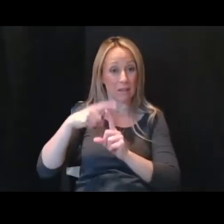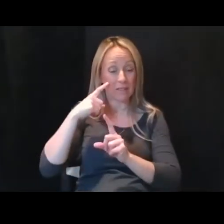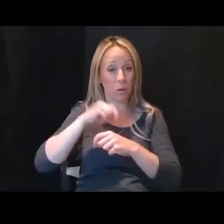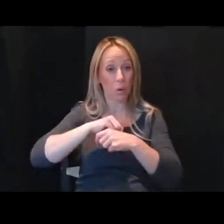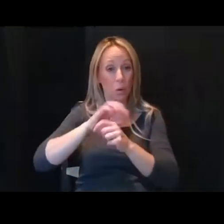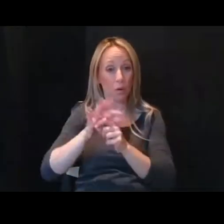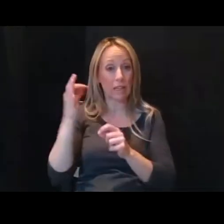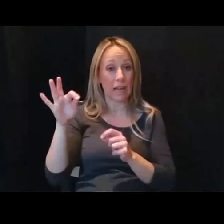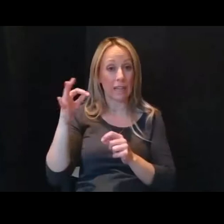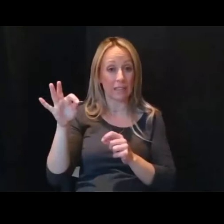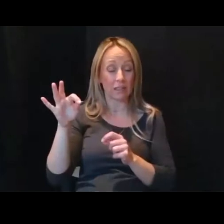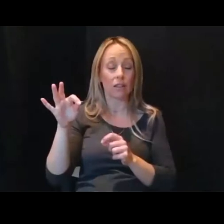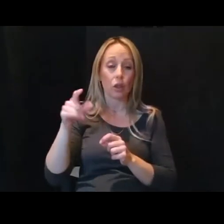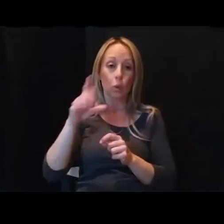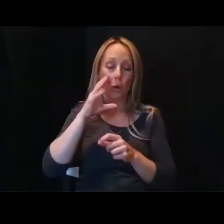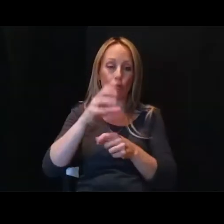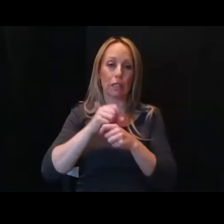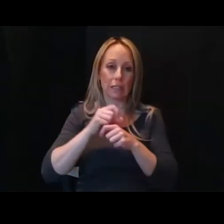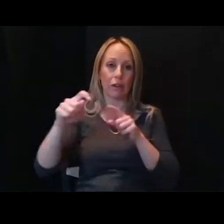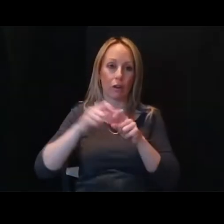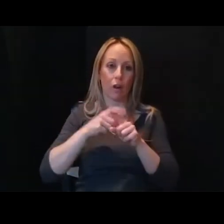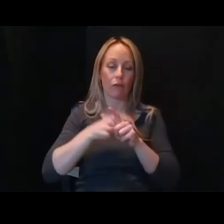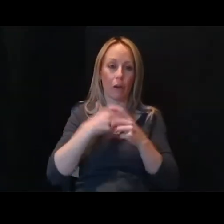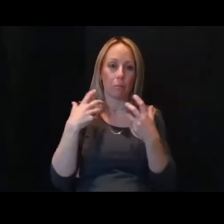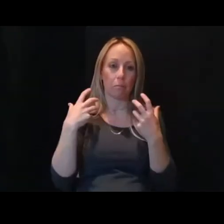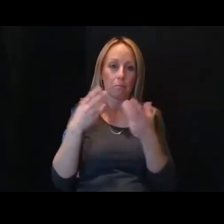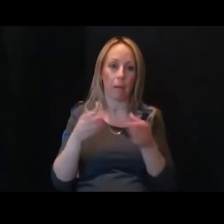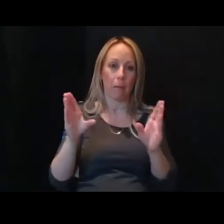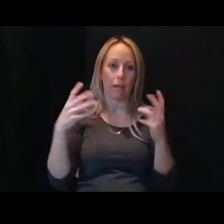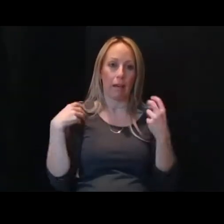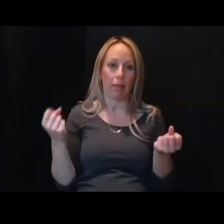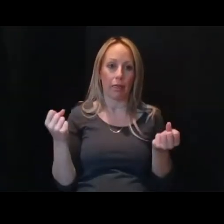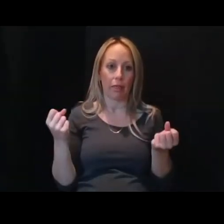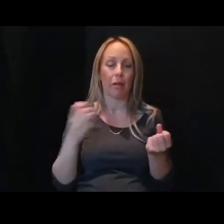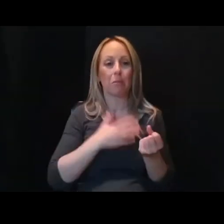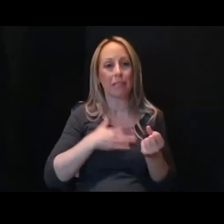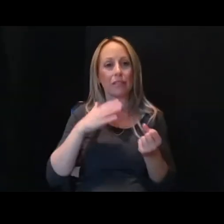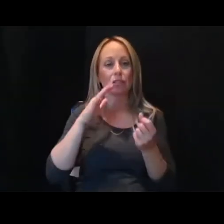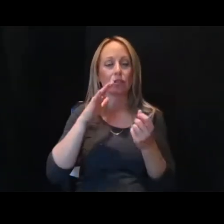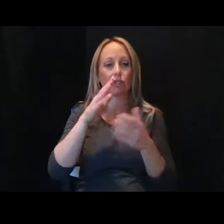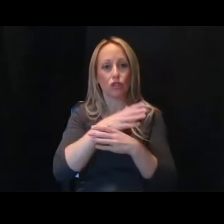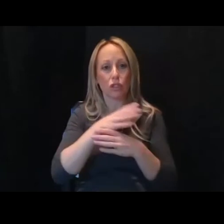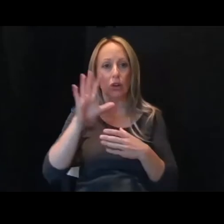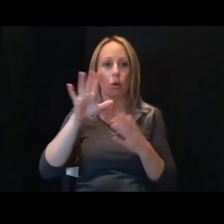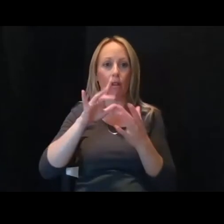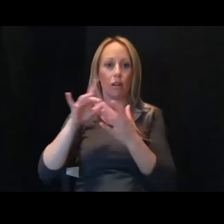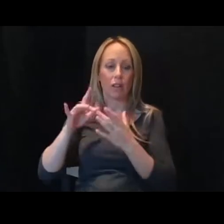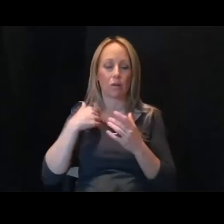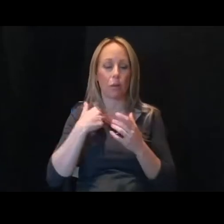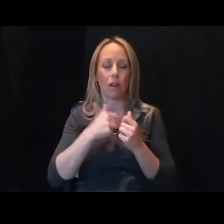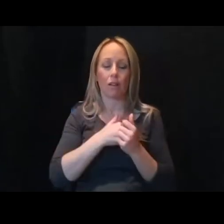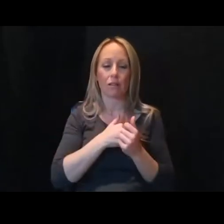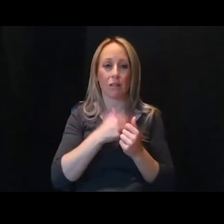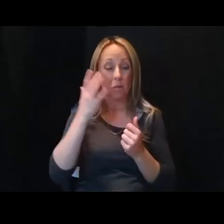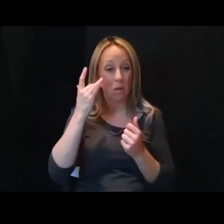will receive a call from public health. Please, please, please share your contacts with us. Reducing the spread will